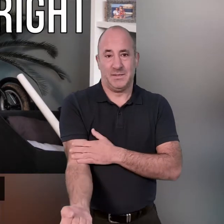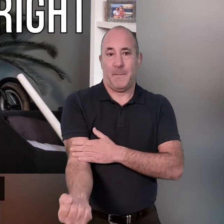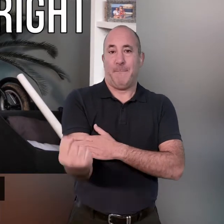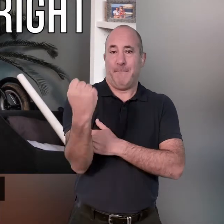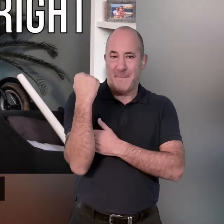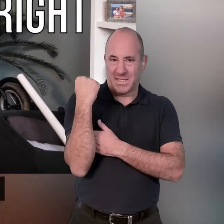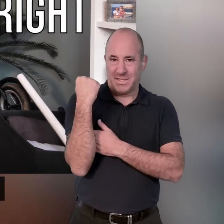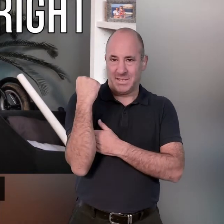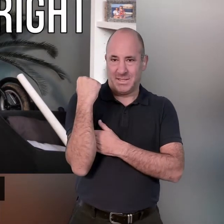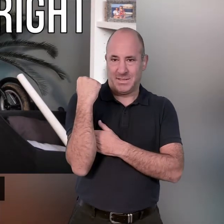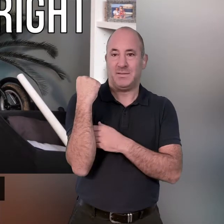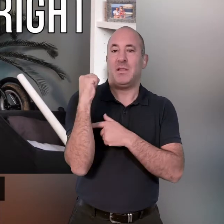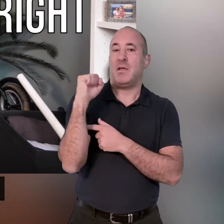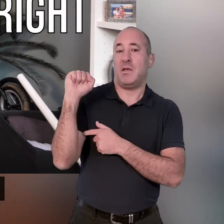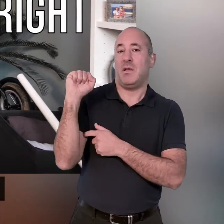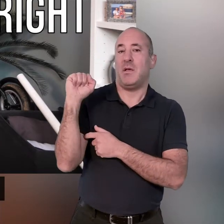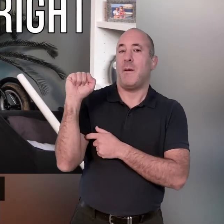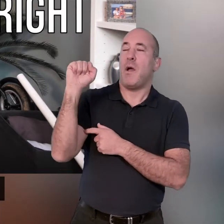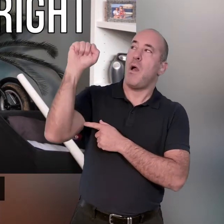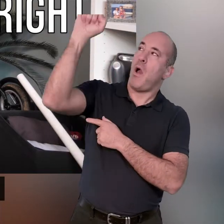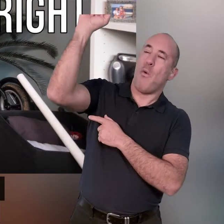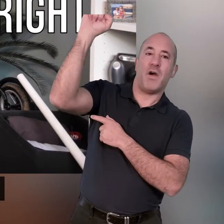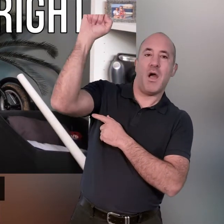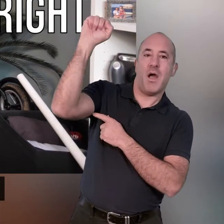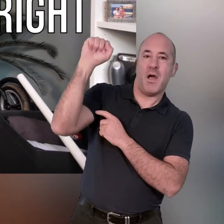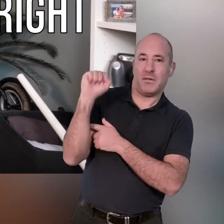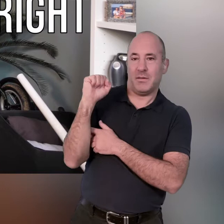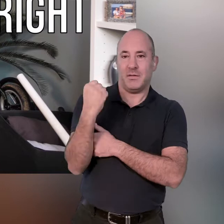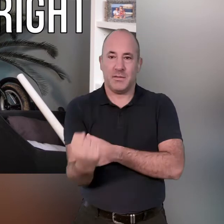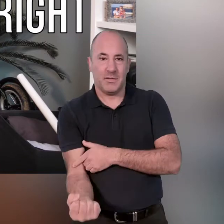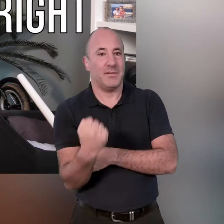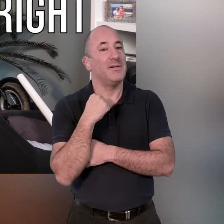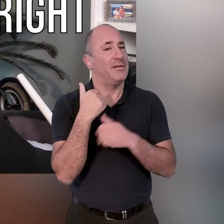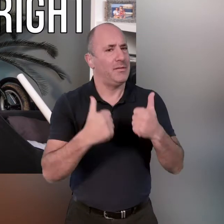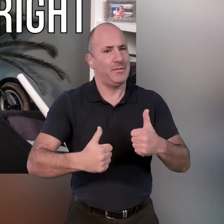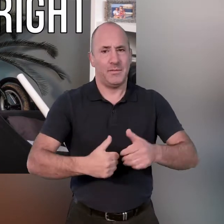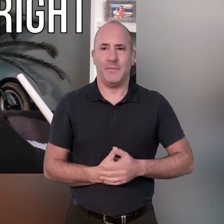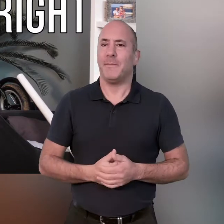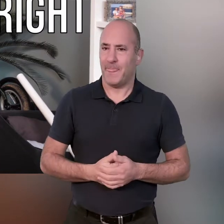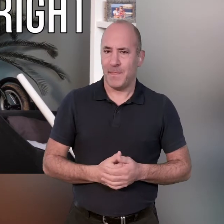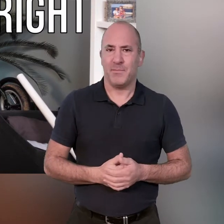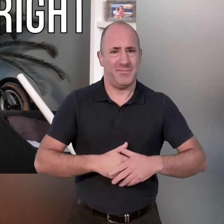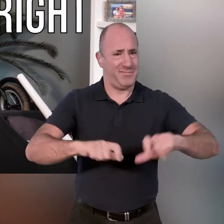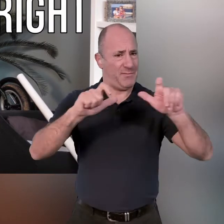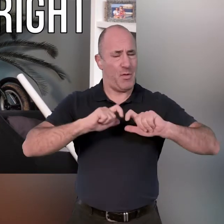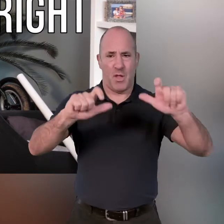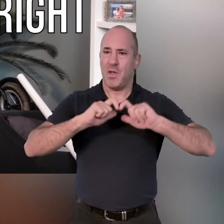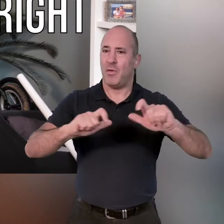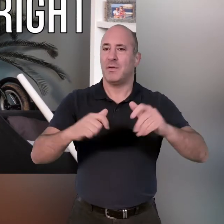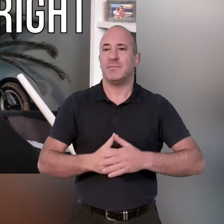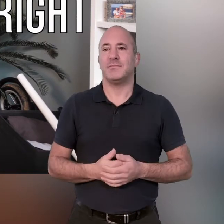the, so hand by your side, bending it up, overhead press. Excellent. Good work. Let's keep it